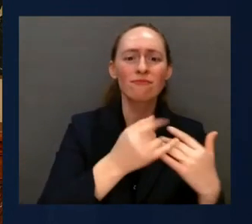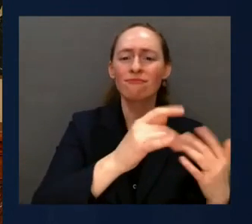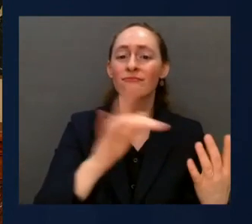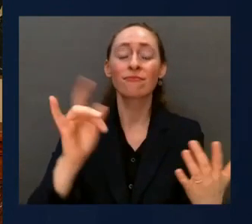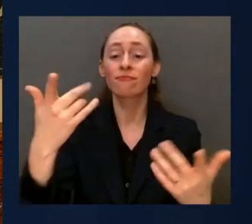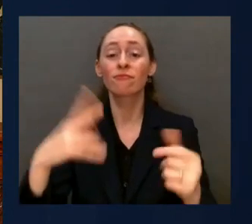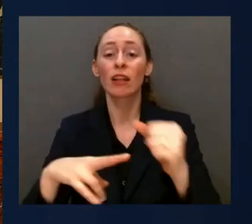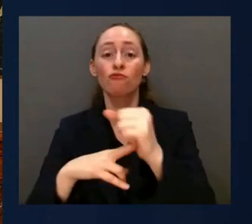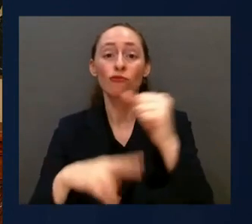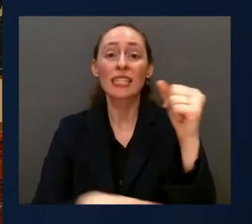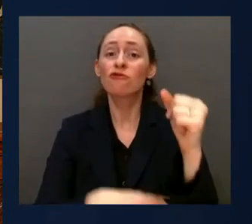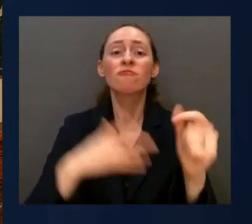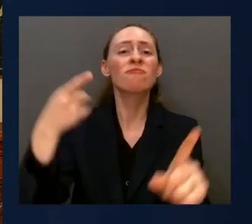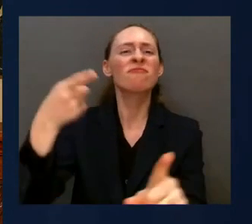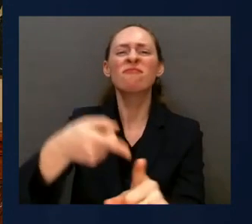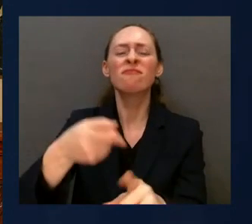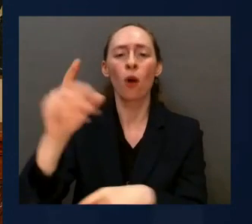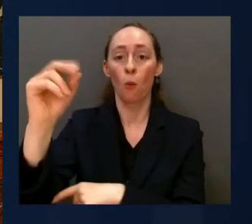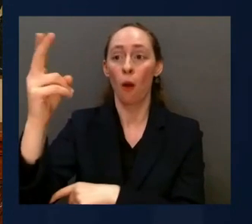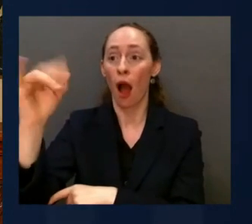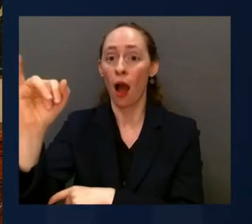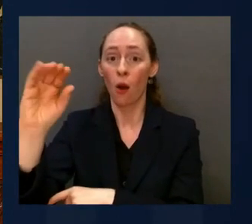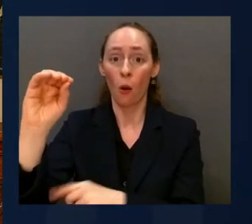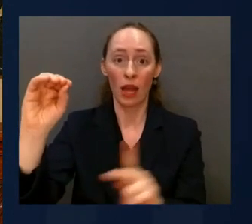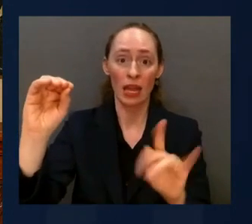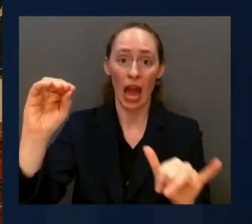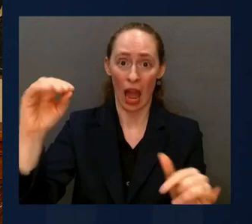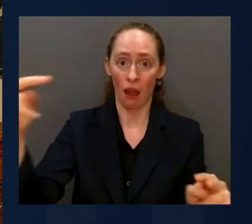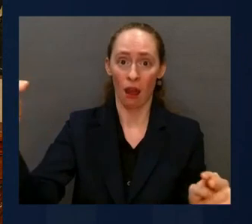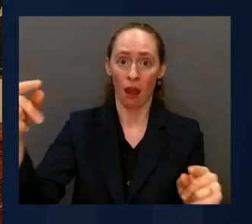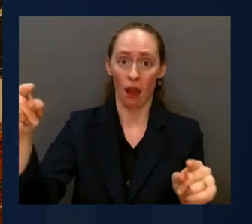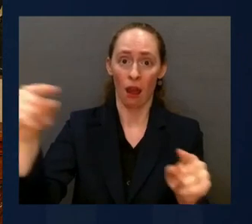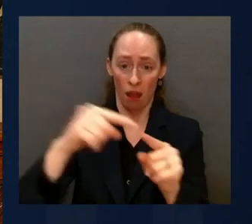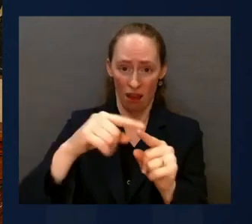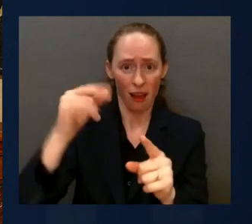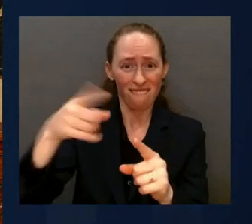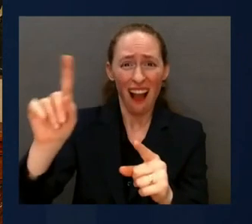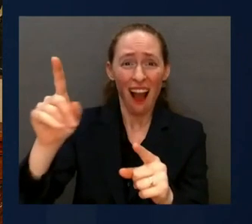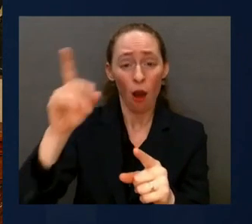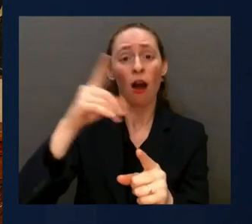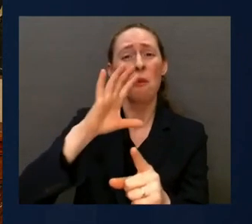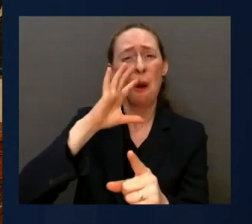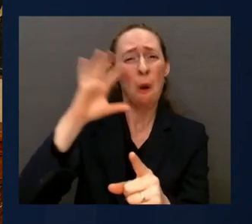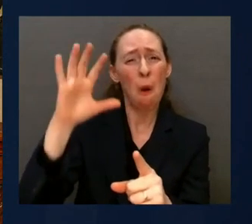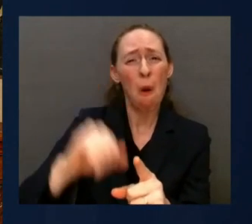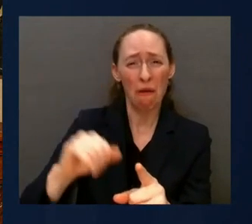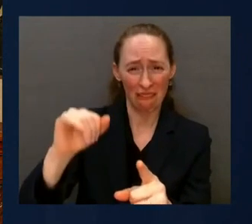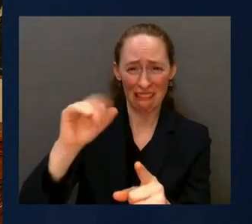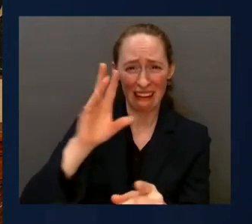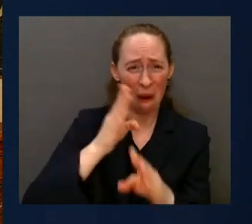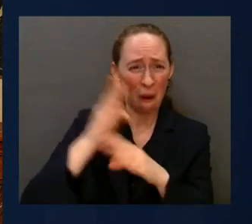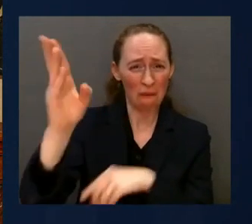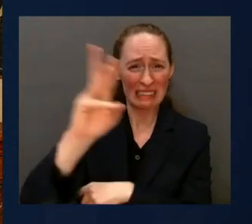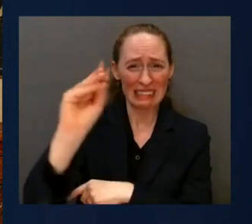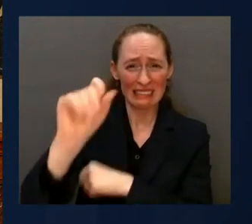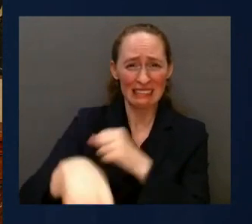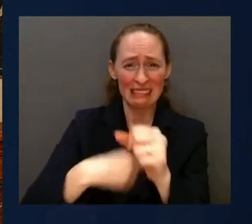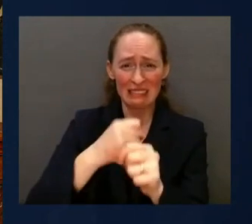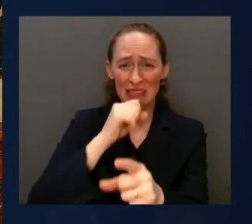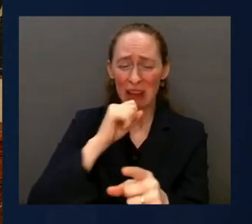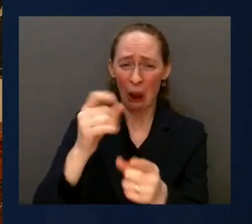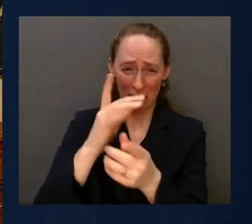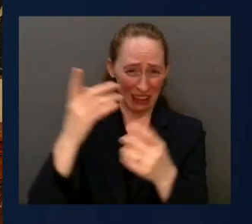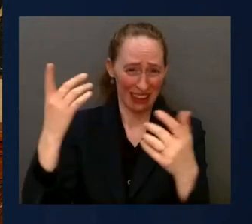ago, badly needed repairs, one of the nation's most congested freight routes, carrying $2 billion worth of freight